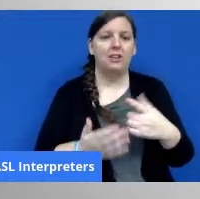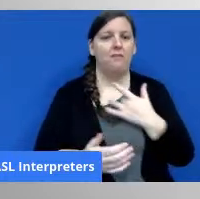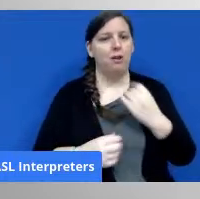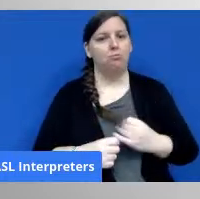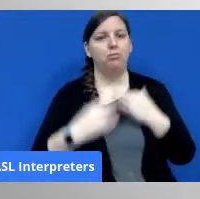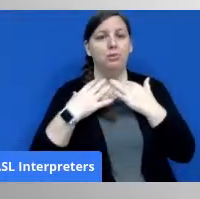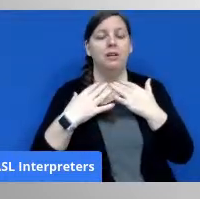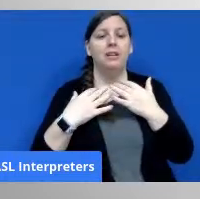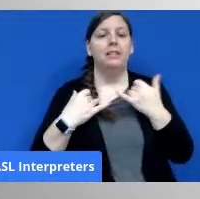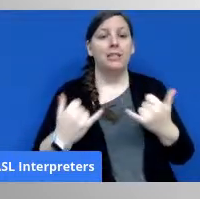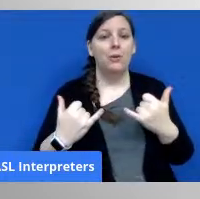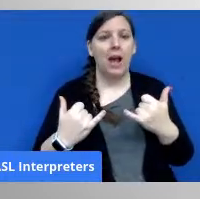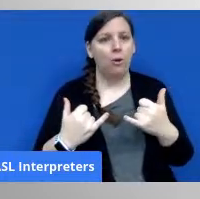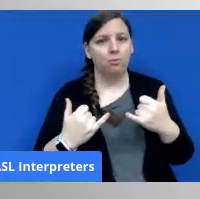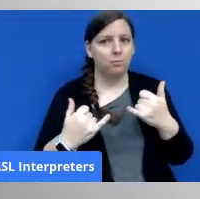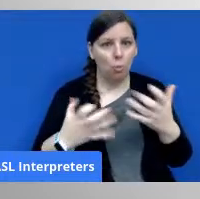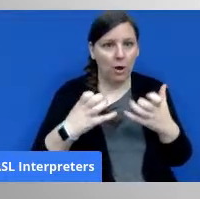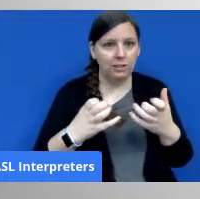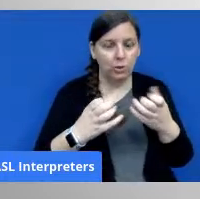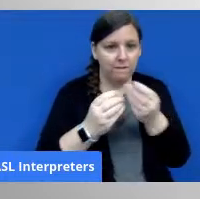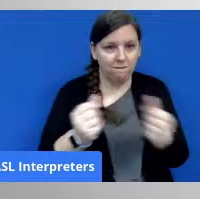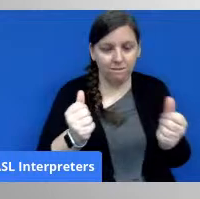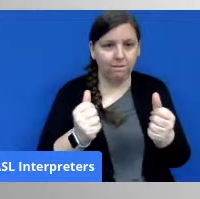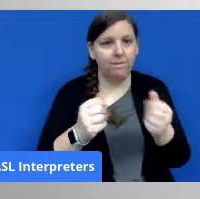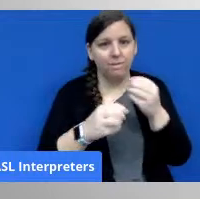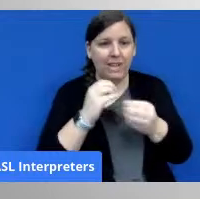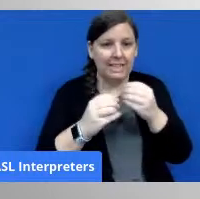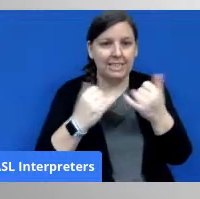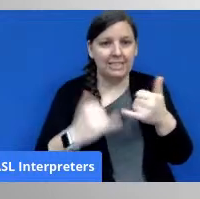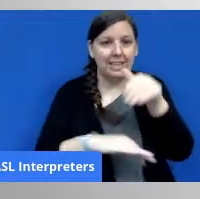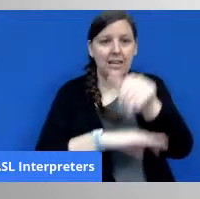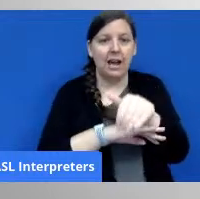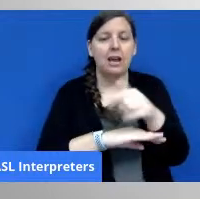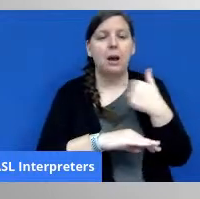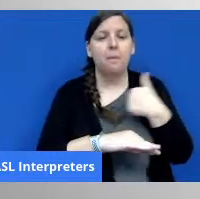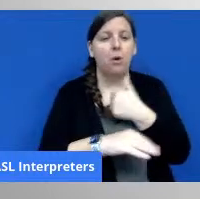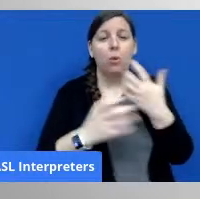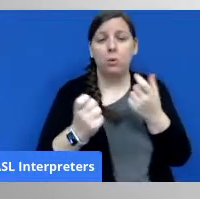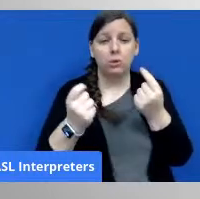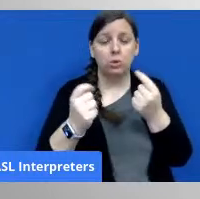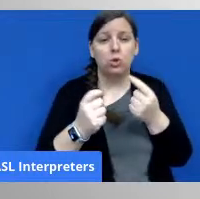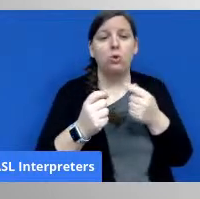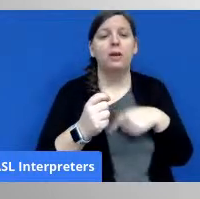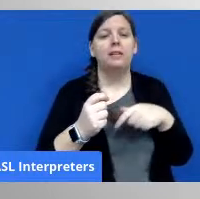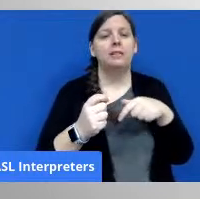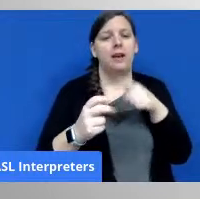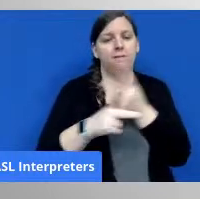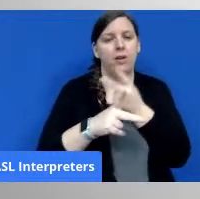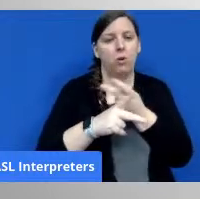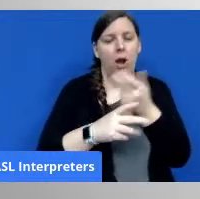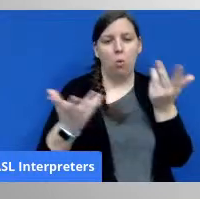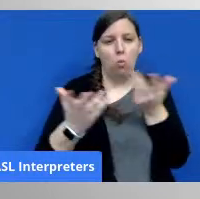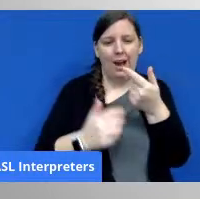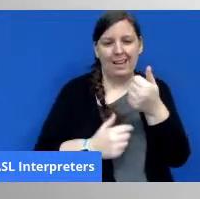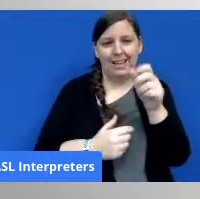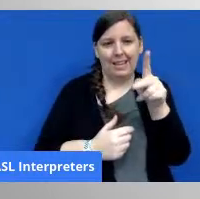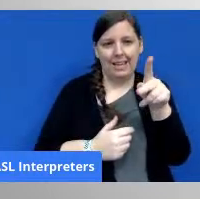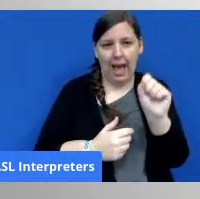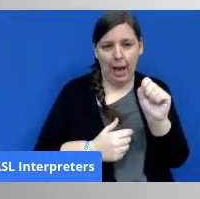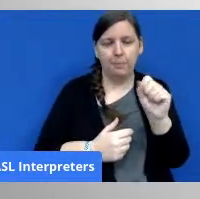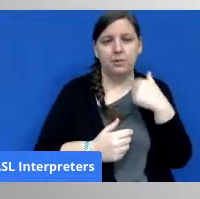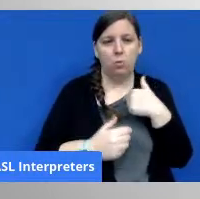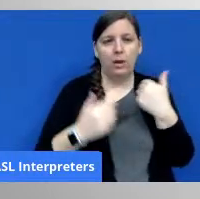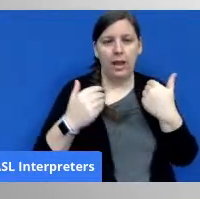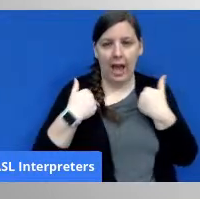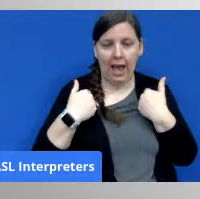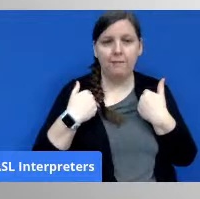solution. Let's fix it tonight. But what we wanted to do is really start to address the gaps that exist before we jump into just plugging in solutions that